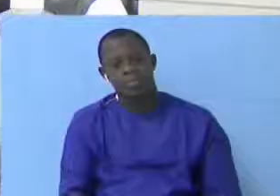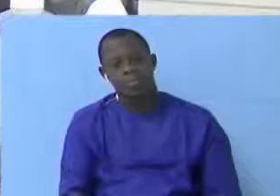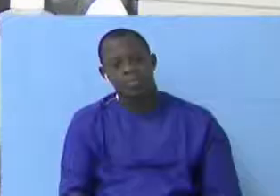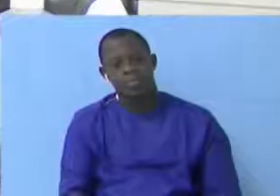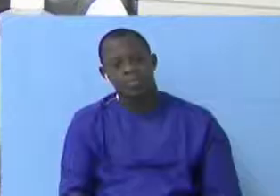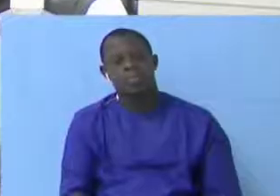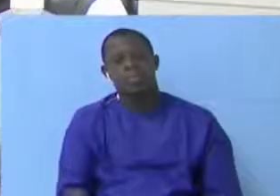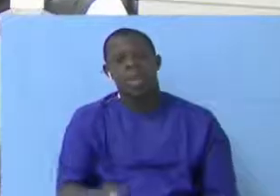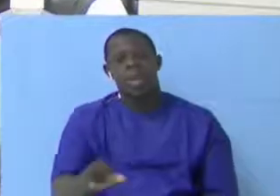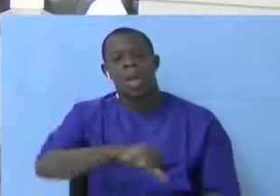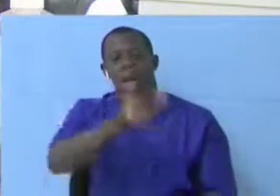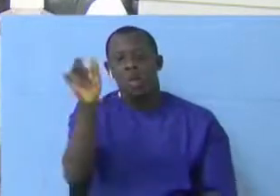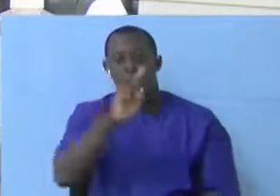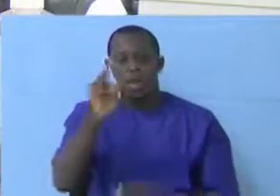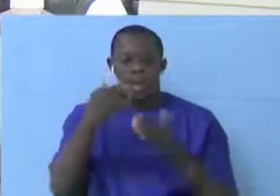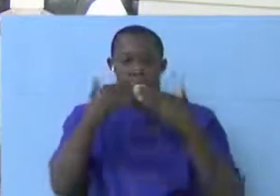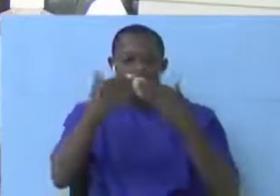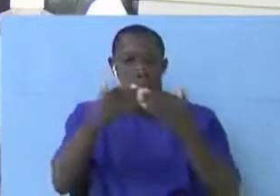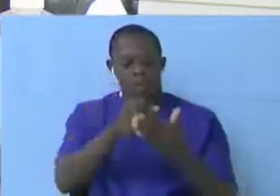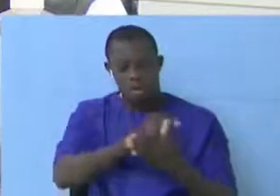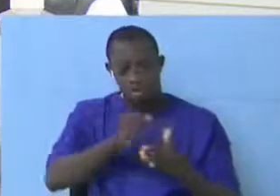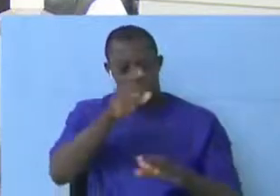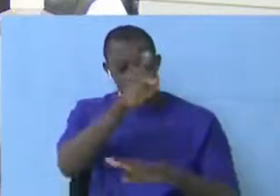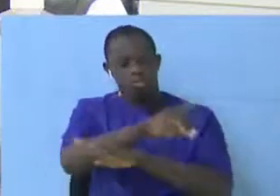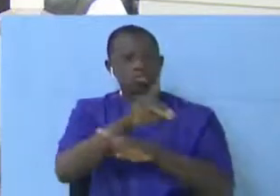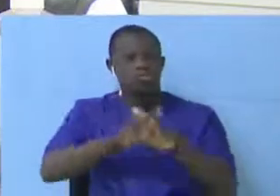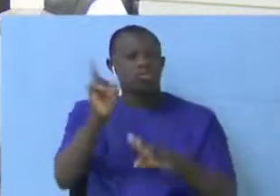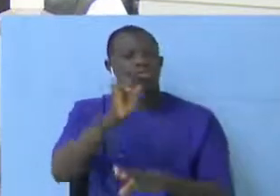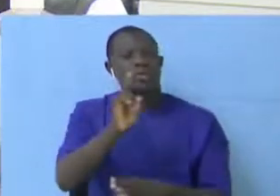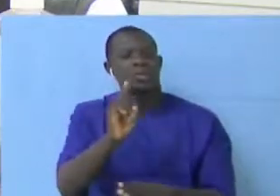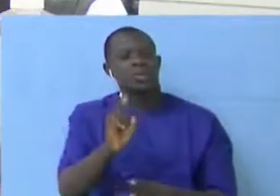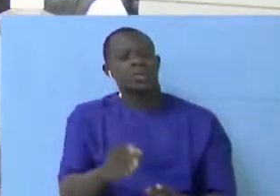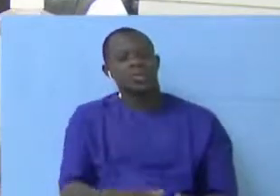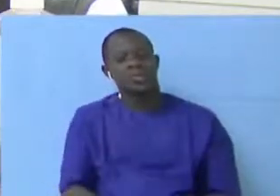And what informed our position was,